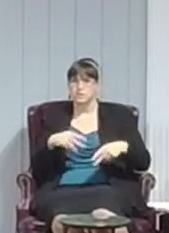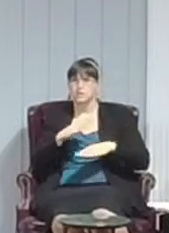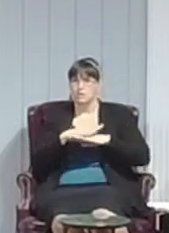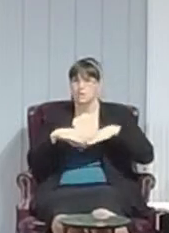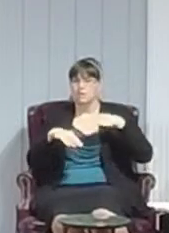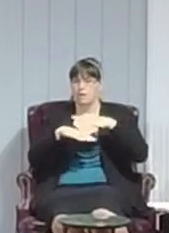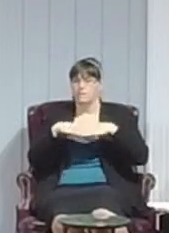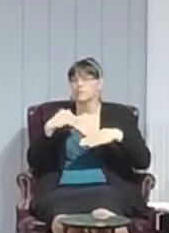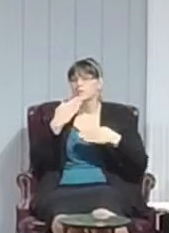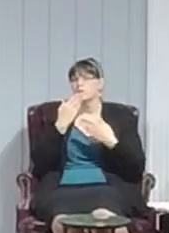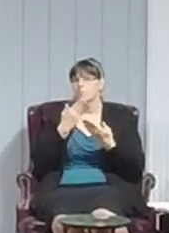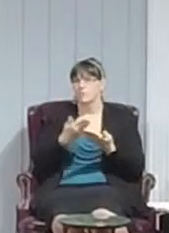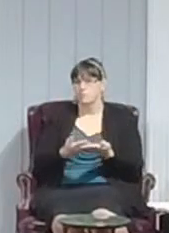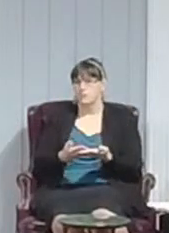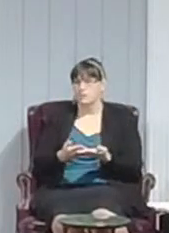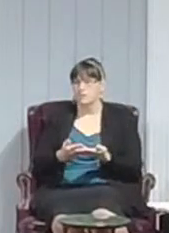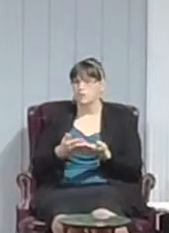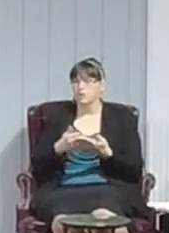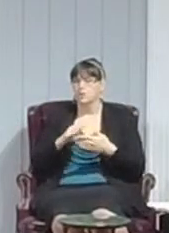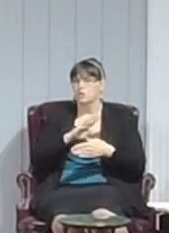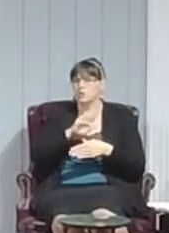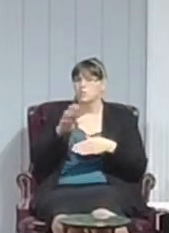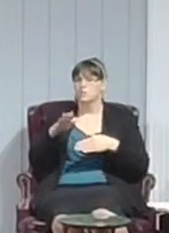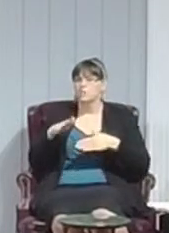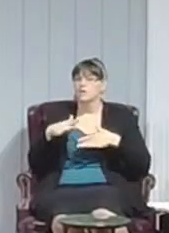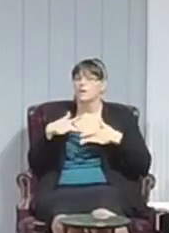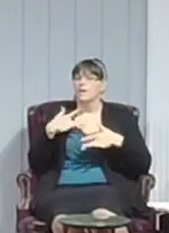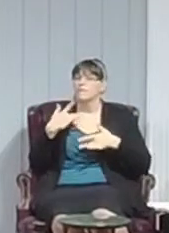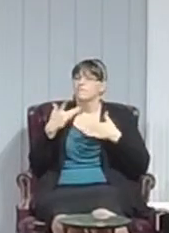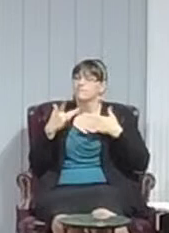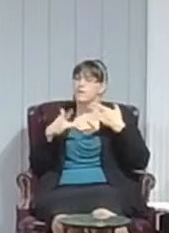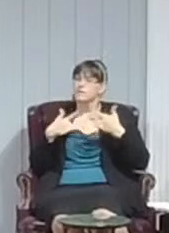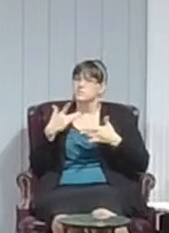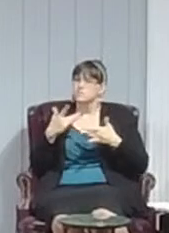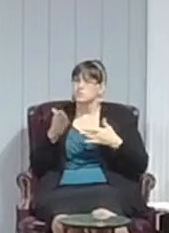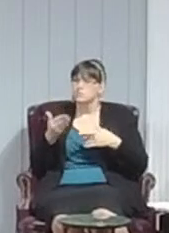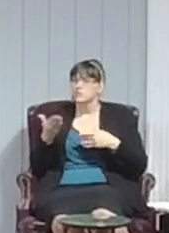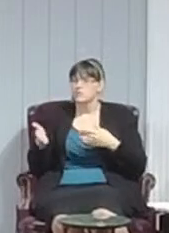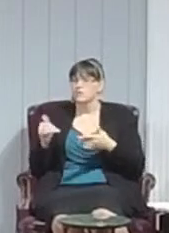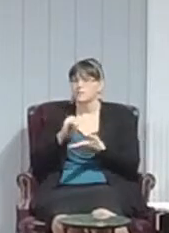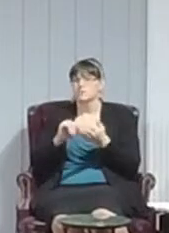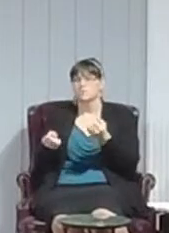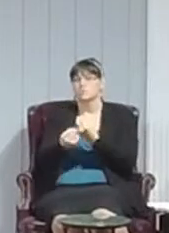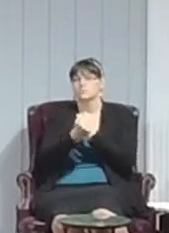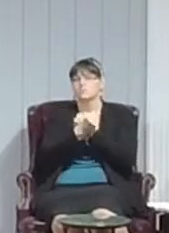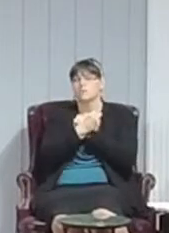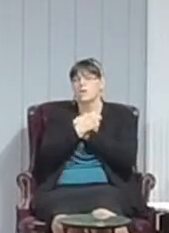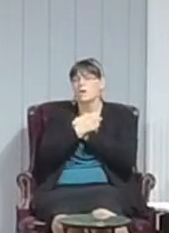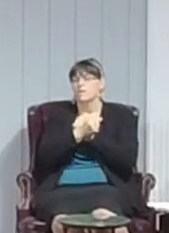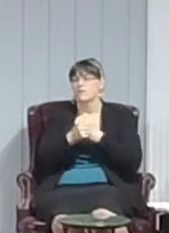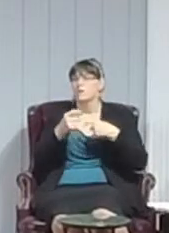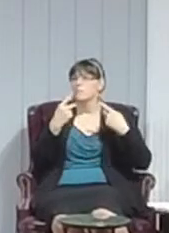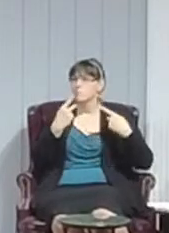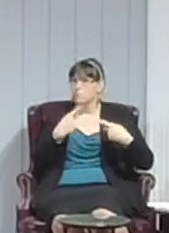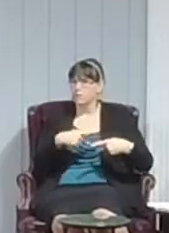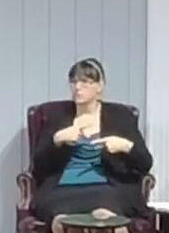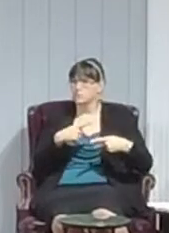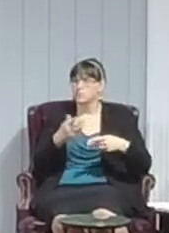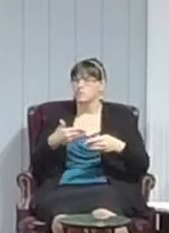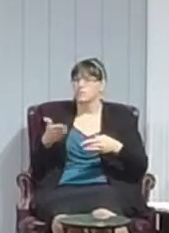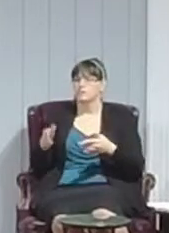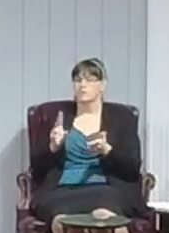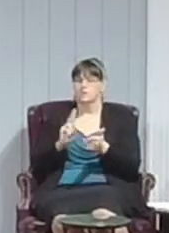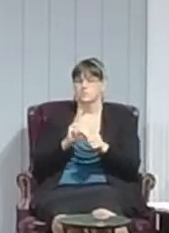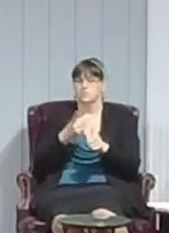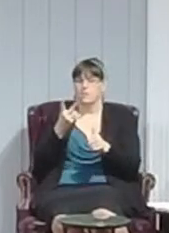Has to do with your affections, the things that you love, personal type of things. And twice in John